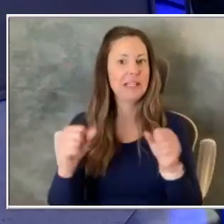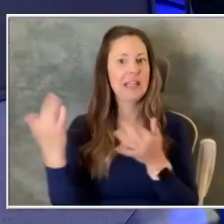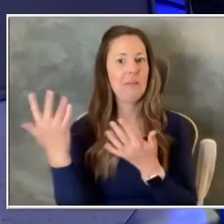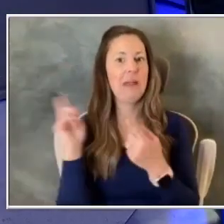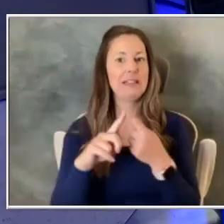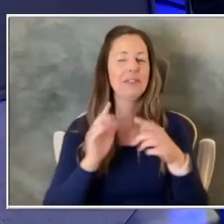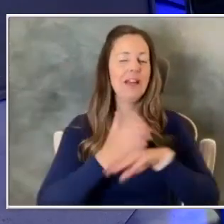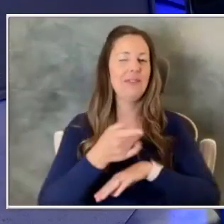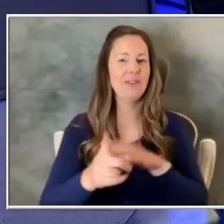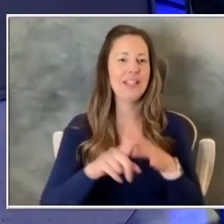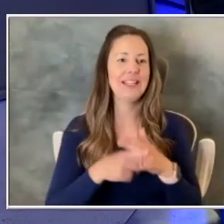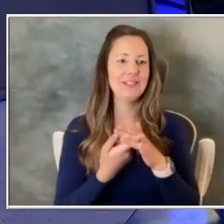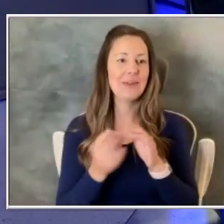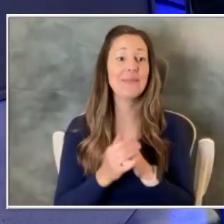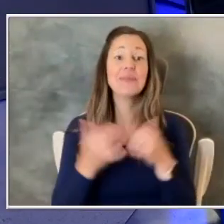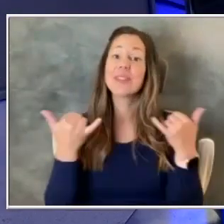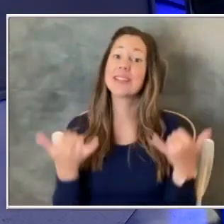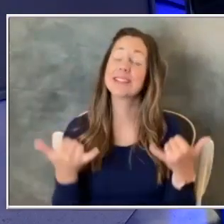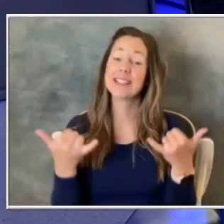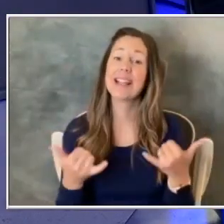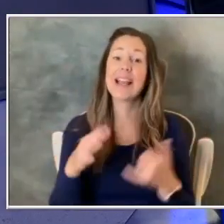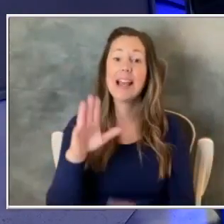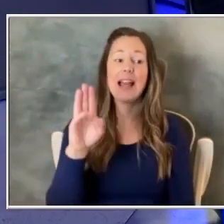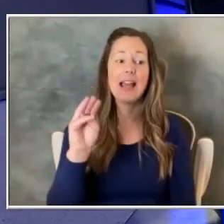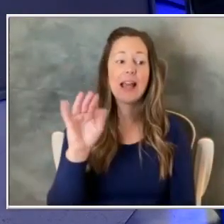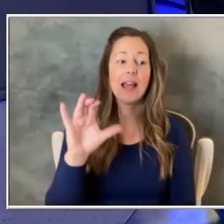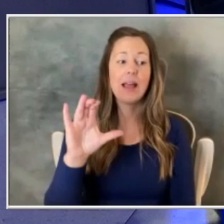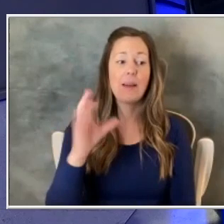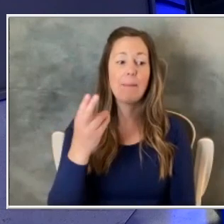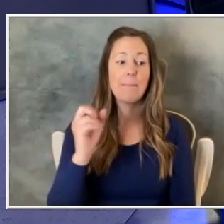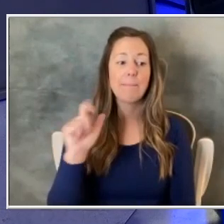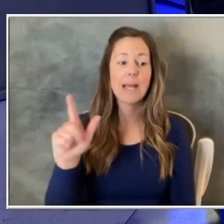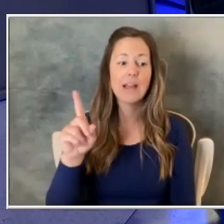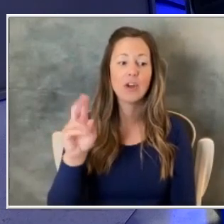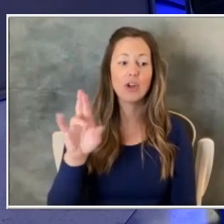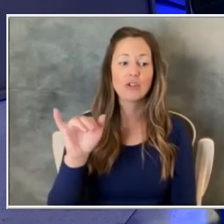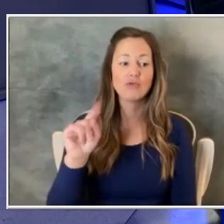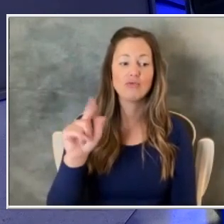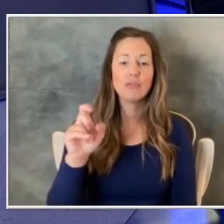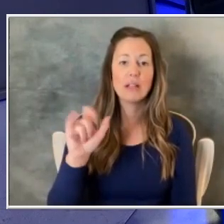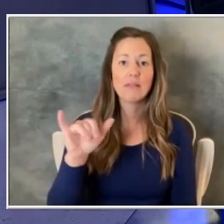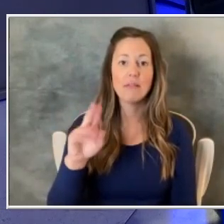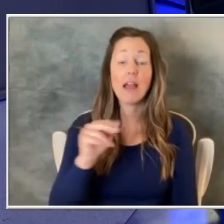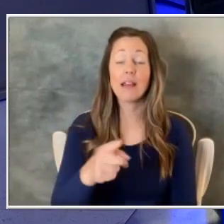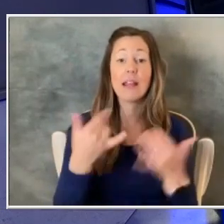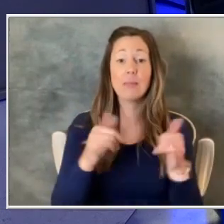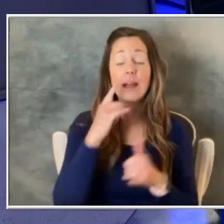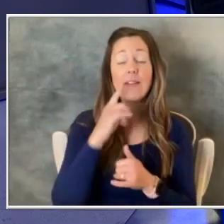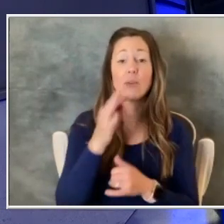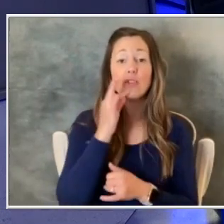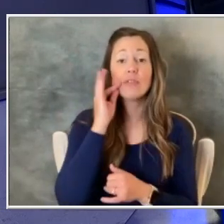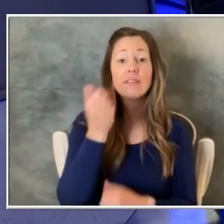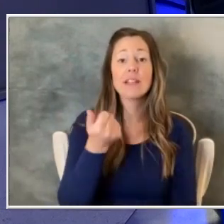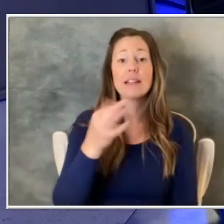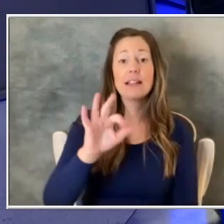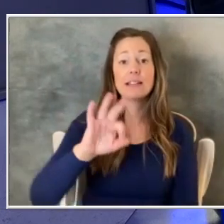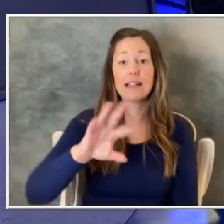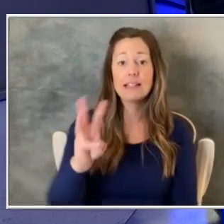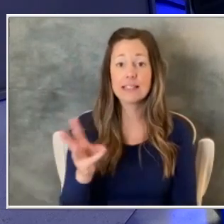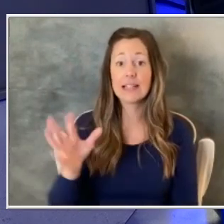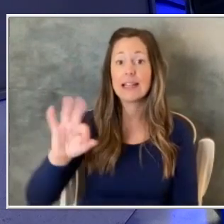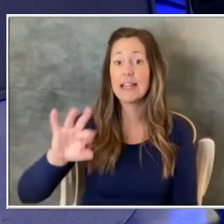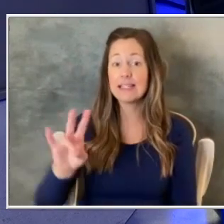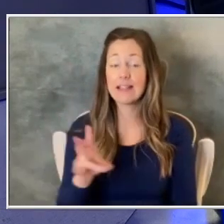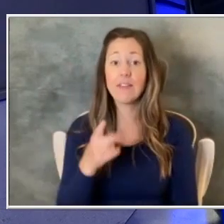start. In studio with us today is Michael Drittline. He played for the Chiefs in 1996 and 97 and currently